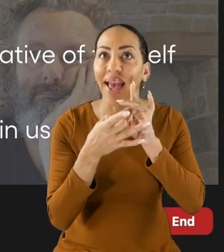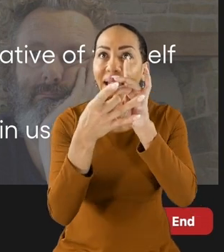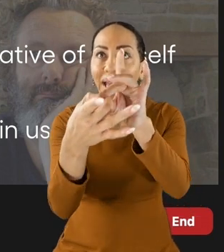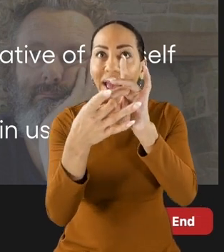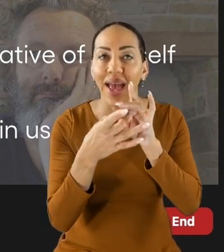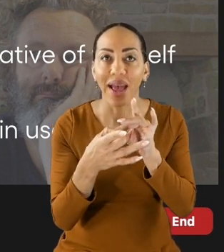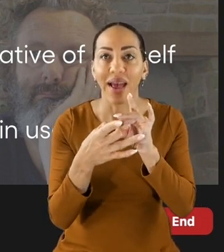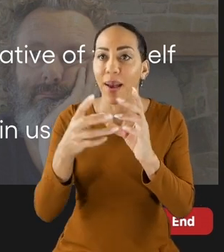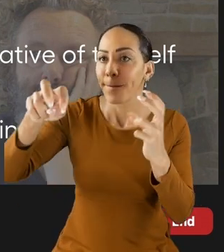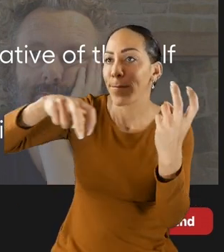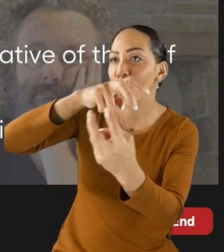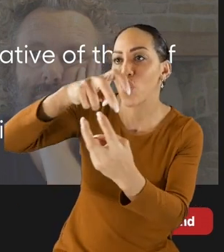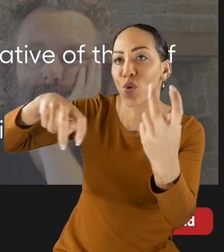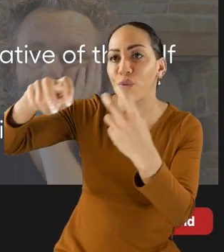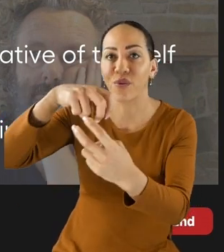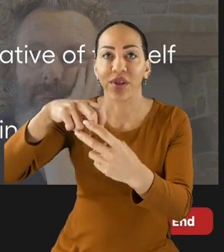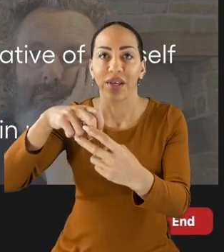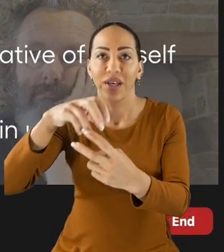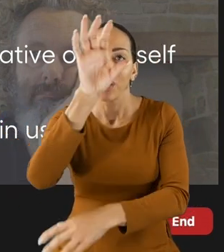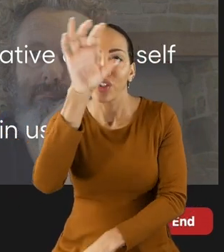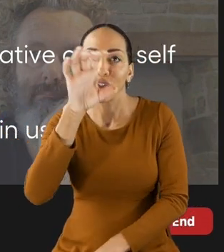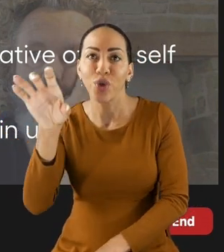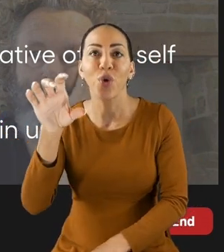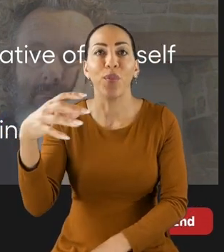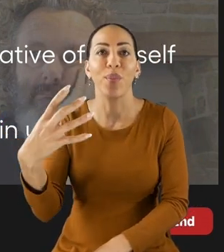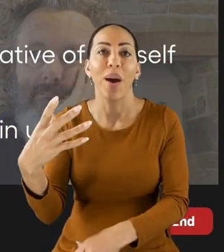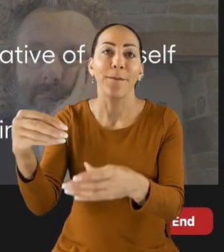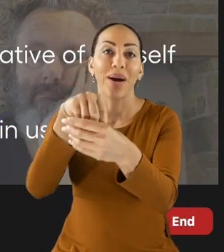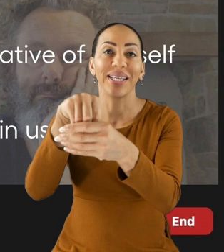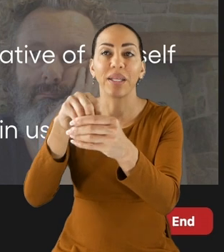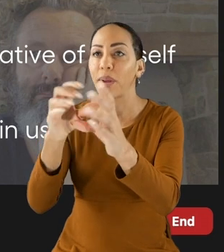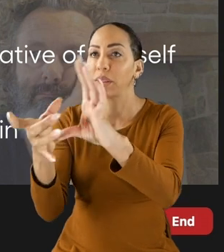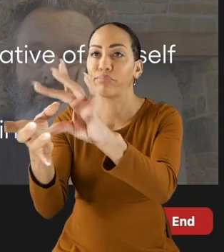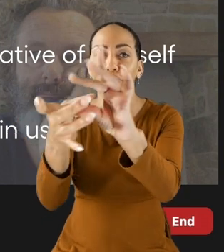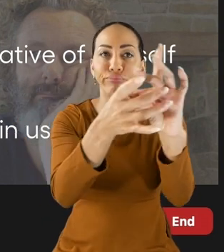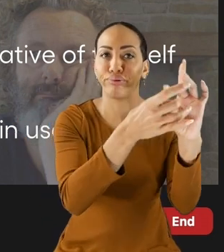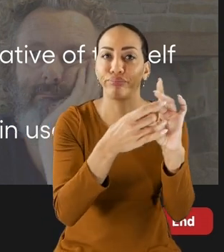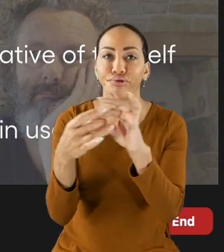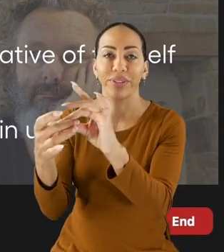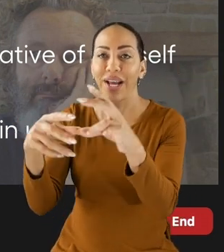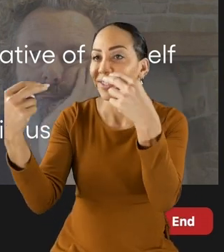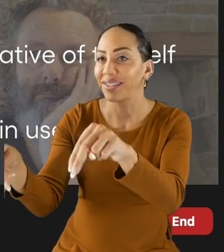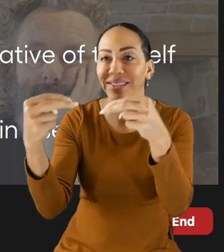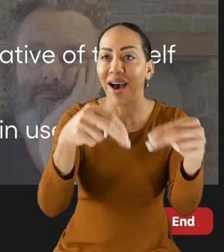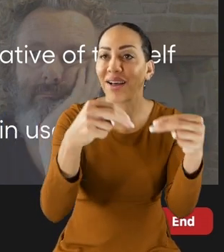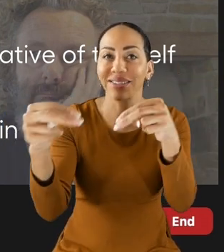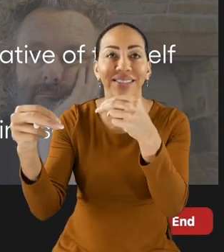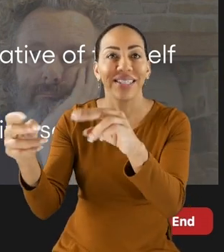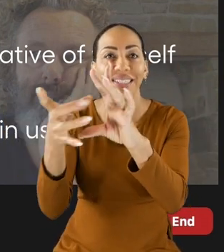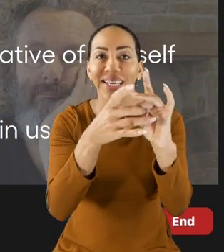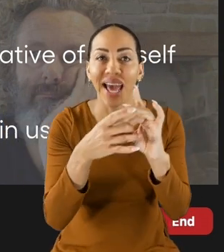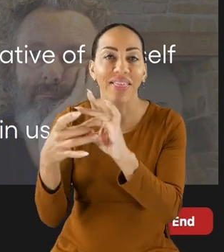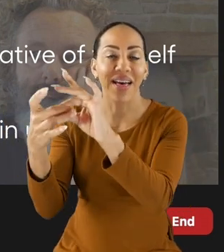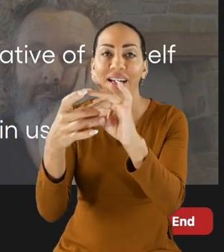screen? Being able to move around each other, dance together, and hold each other, where empathy for the